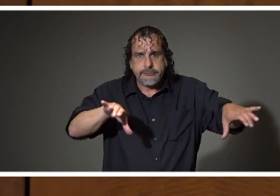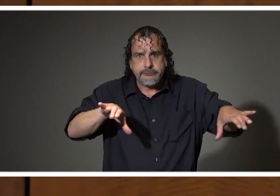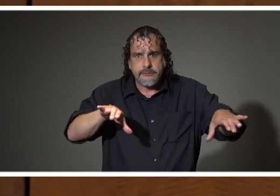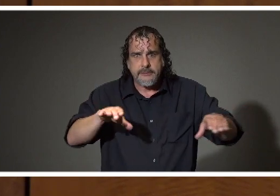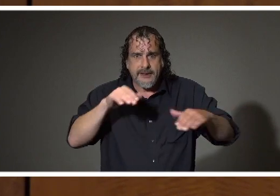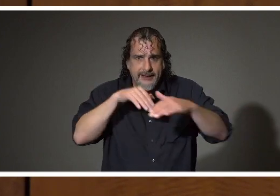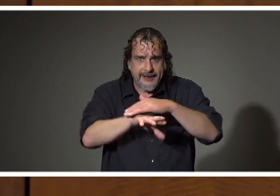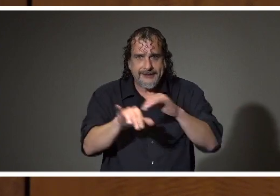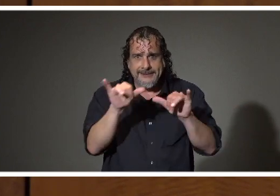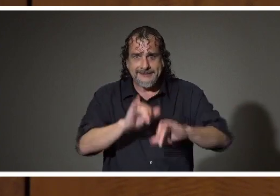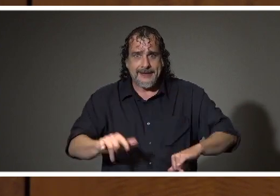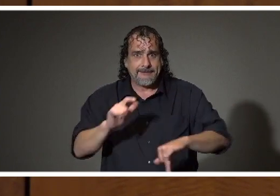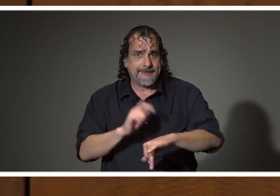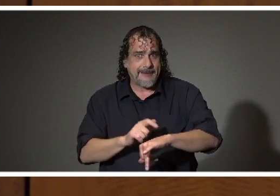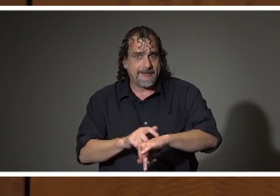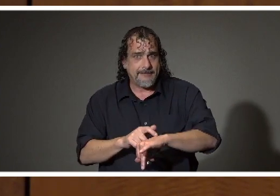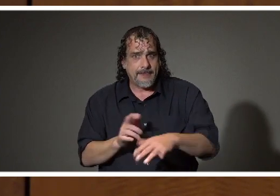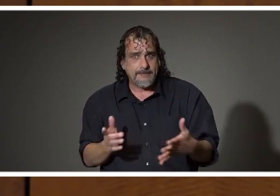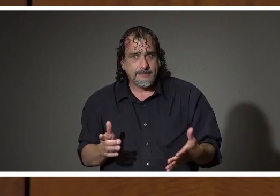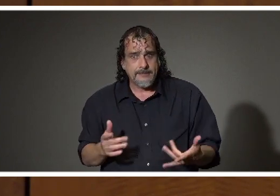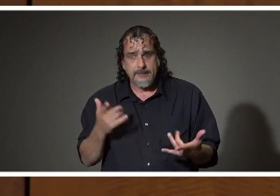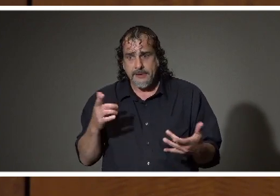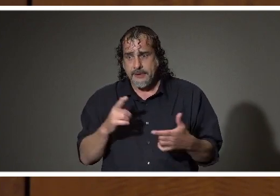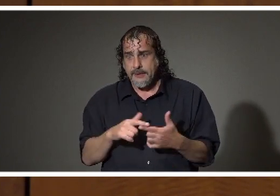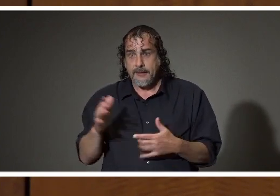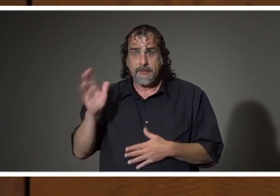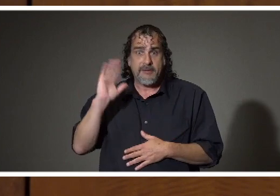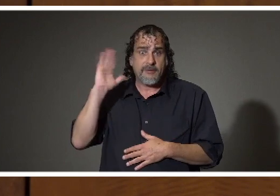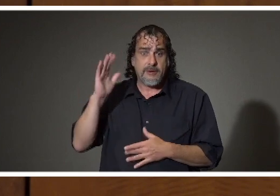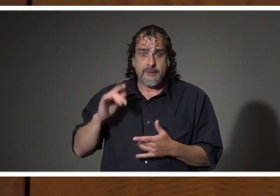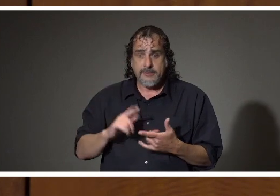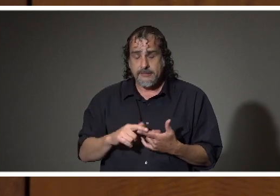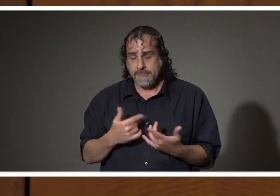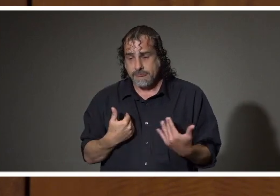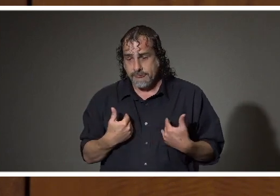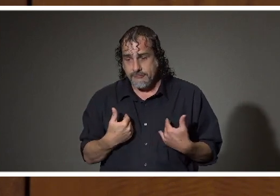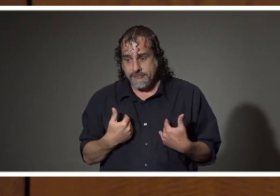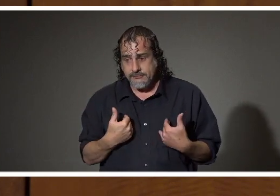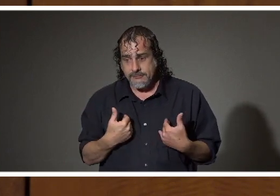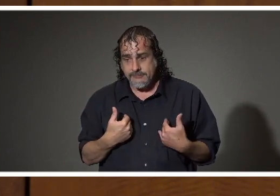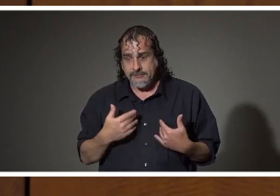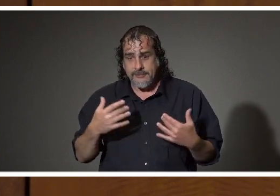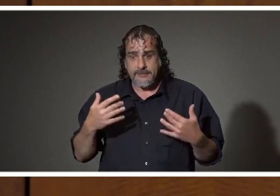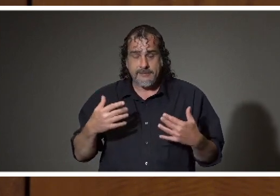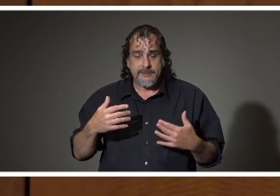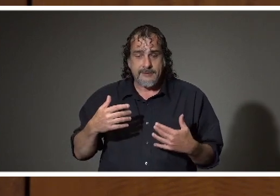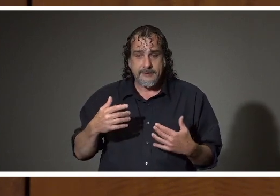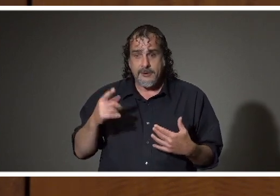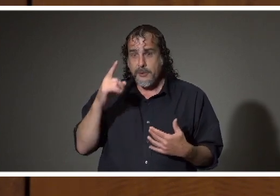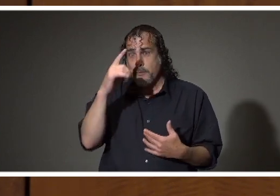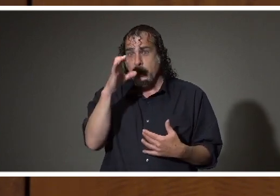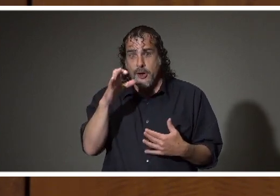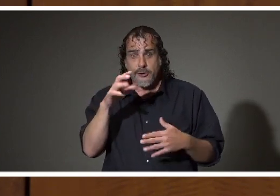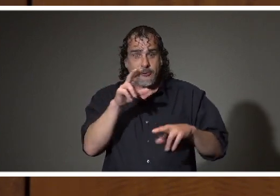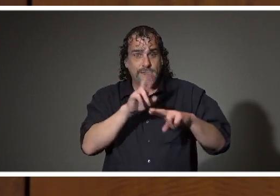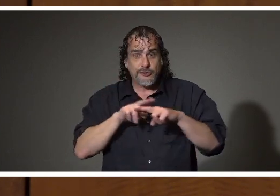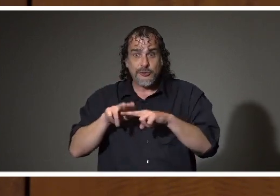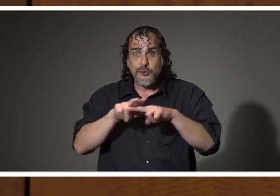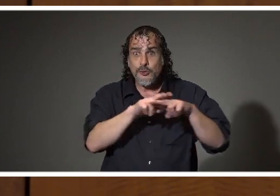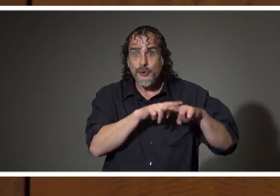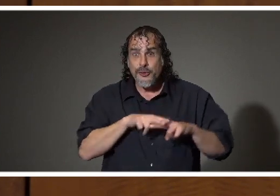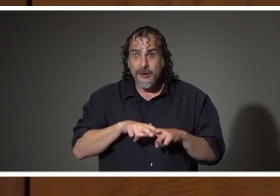the restaurants. And so if you, for instance, had a capacity according to the health department of 100 in your